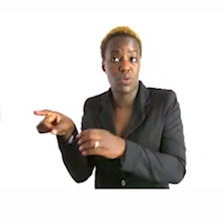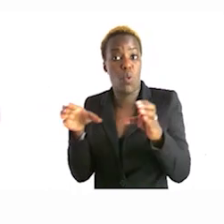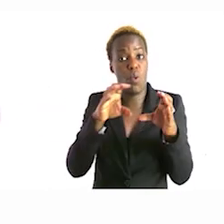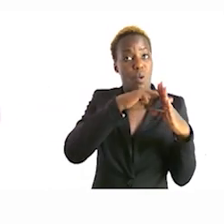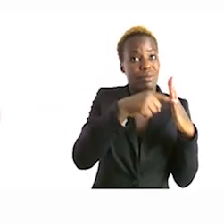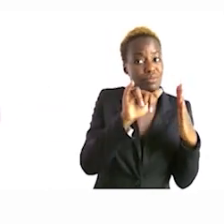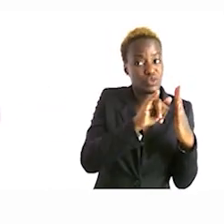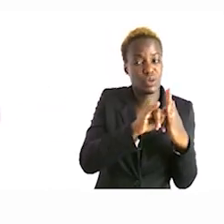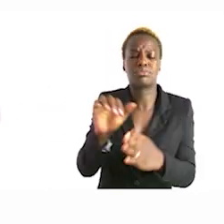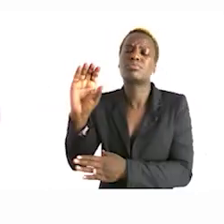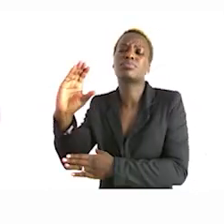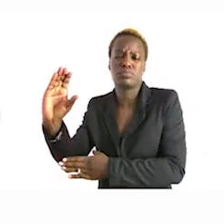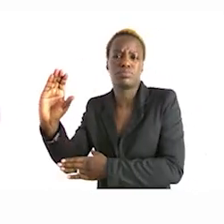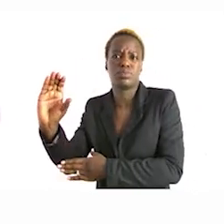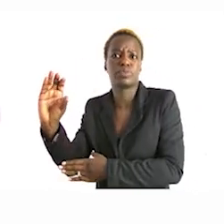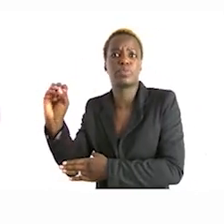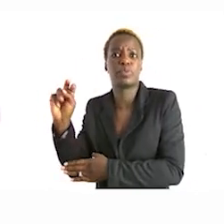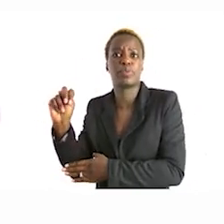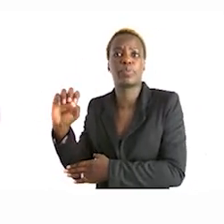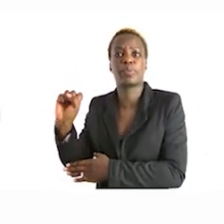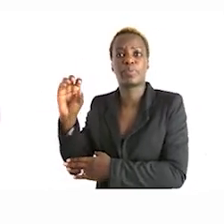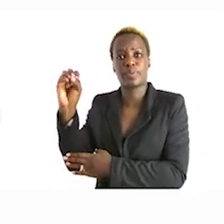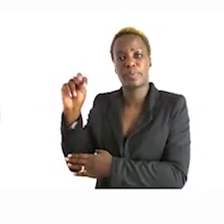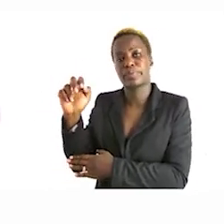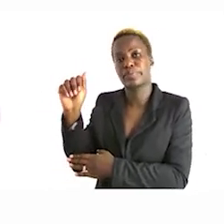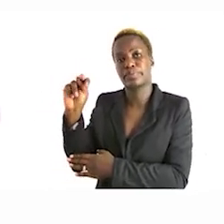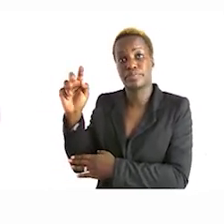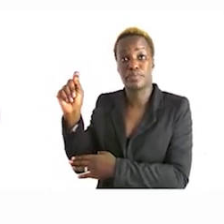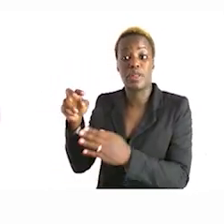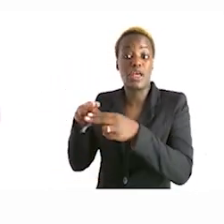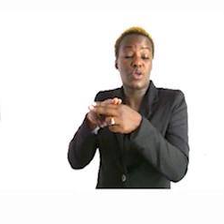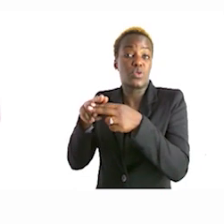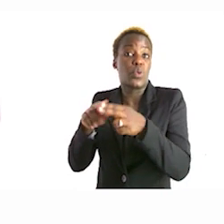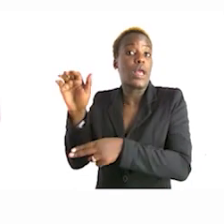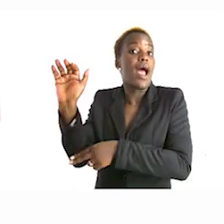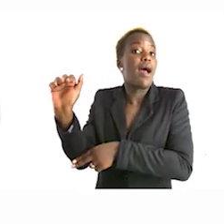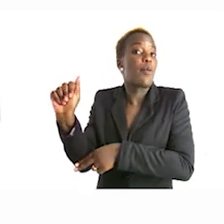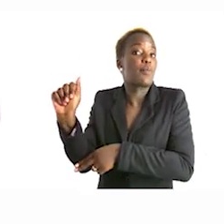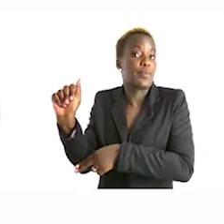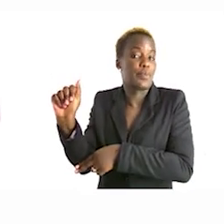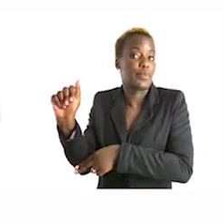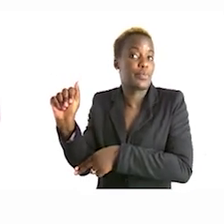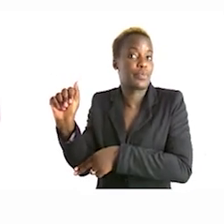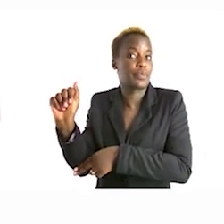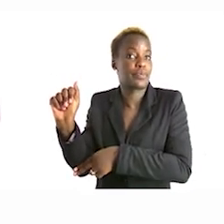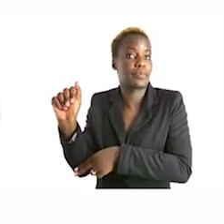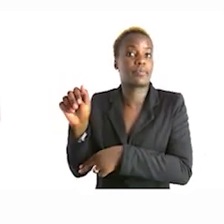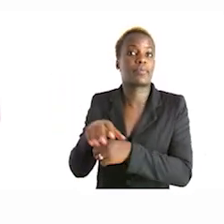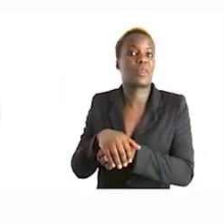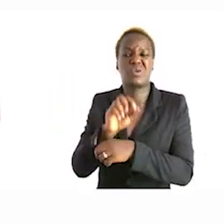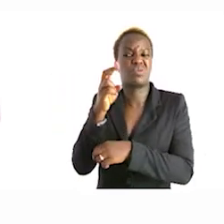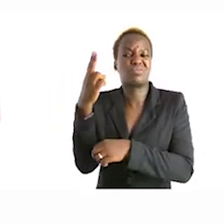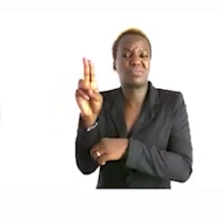If it's a consonant, then we use the article a sheep. We don't say an